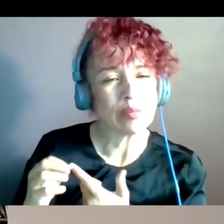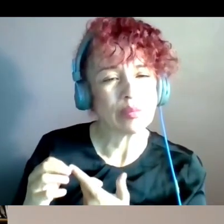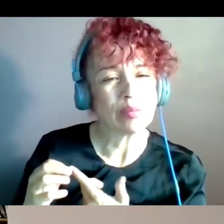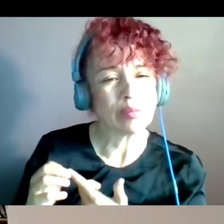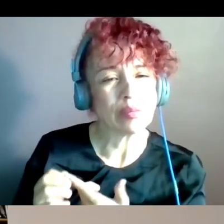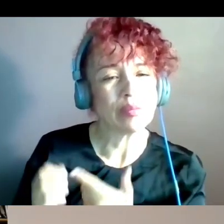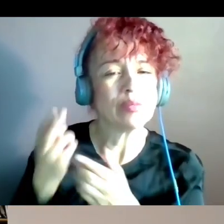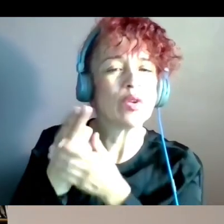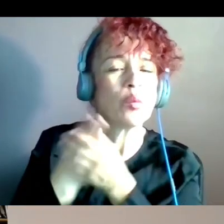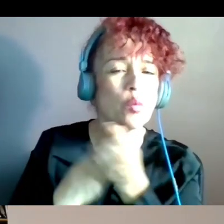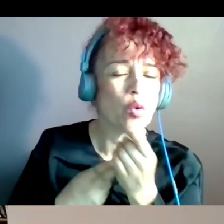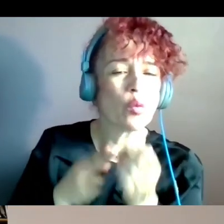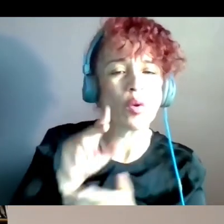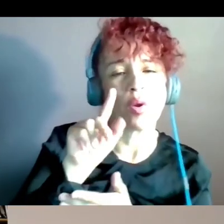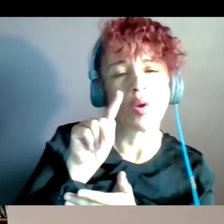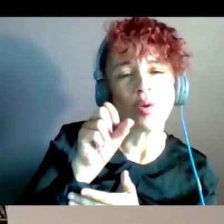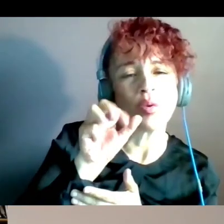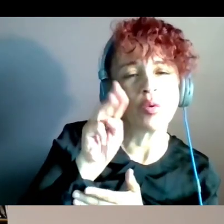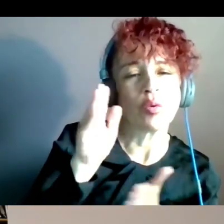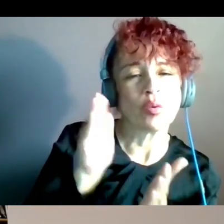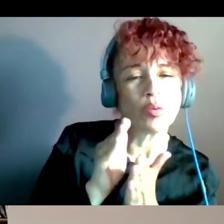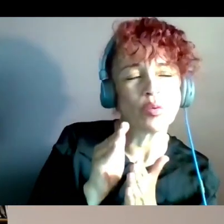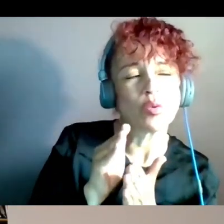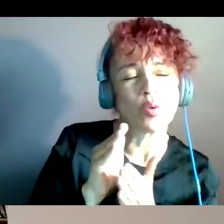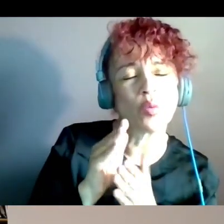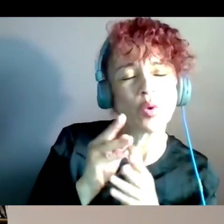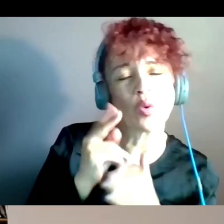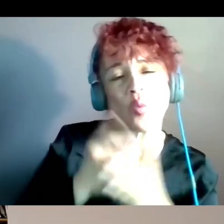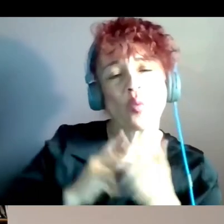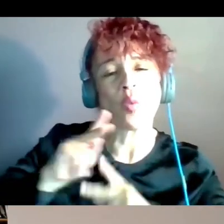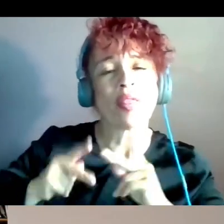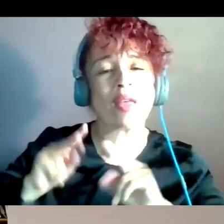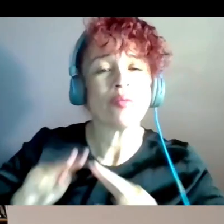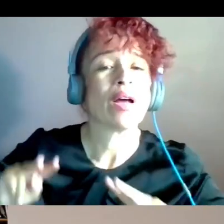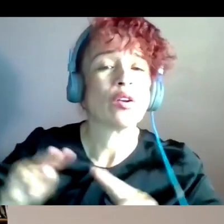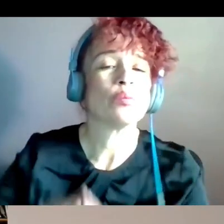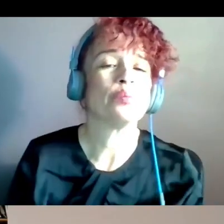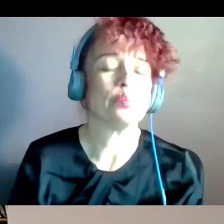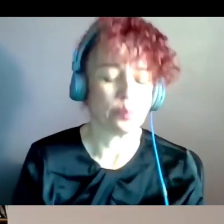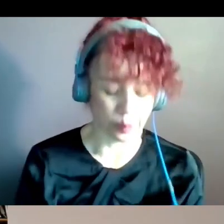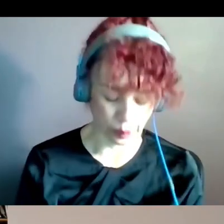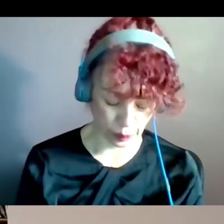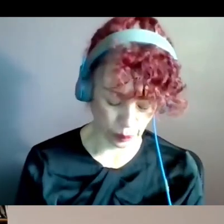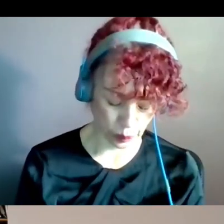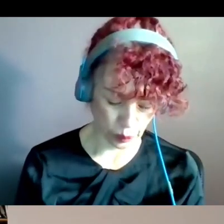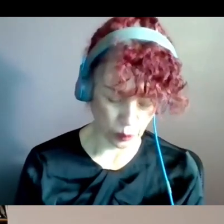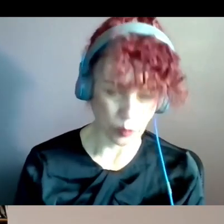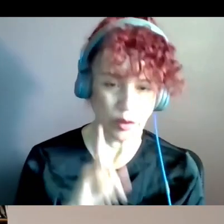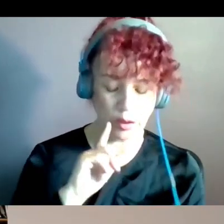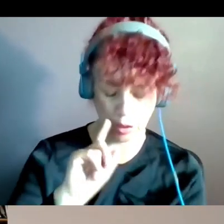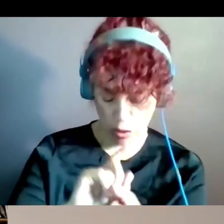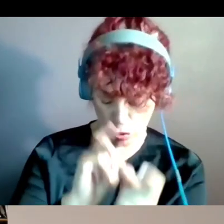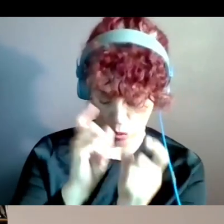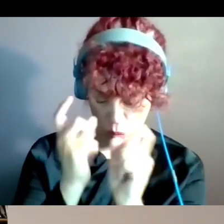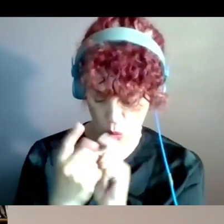both in the literal terms of what went in the dumpster and then what was to be preserved and what had value and what didn't, has changed how I think about